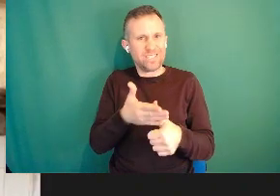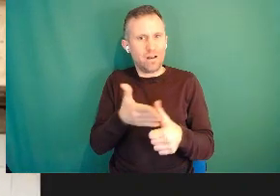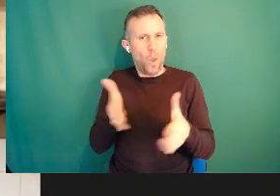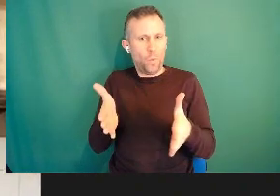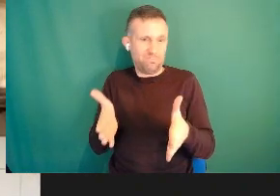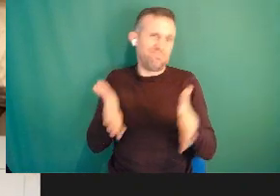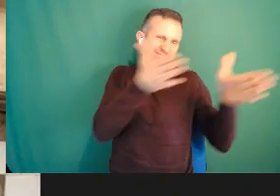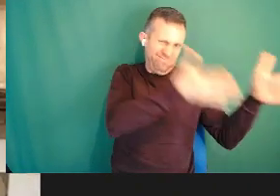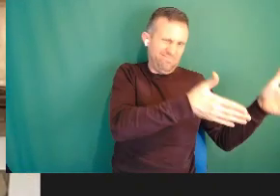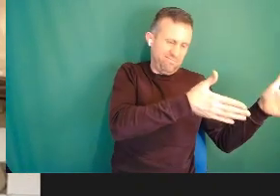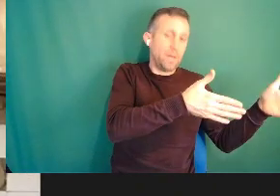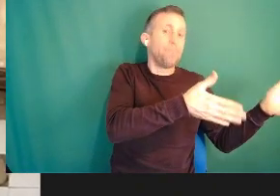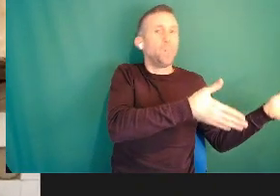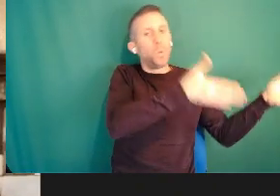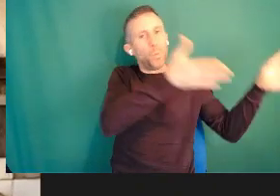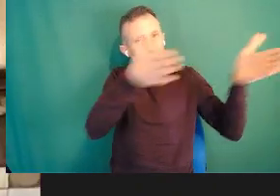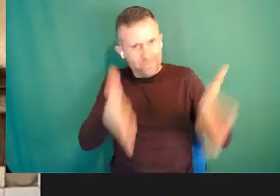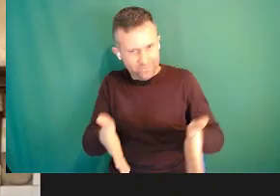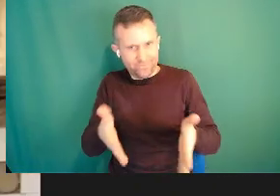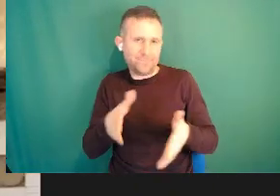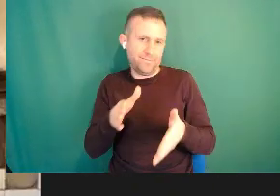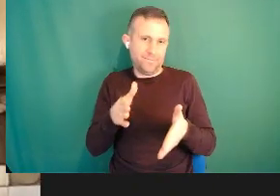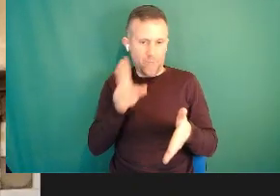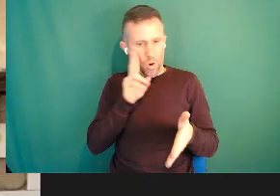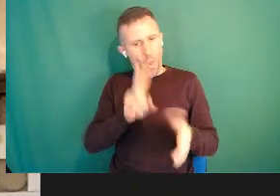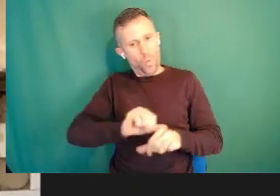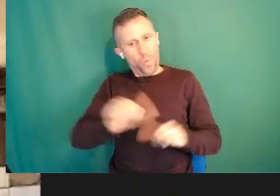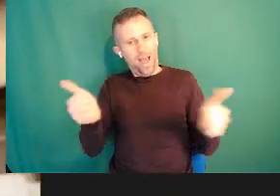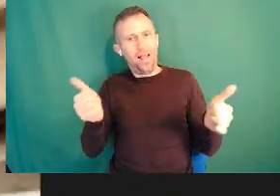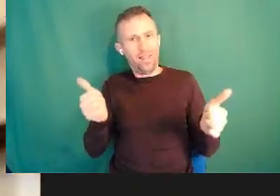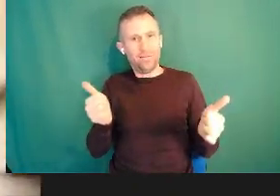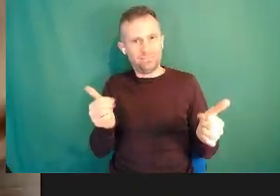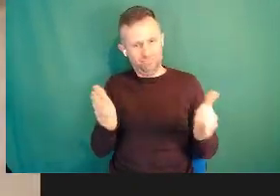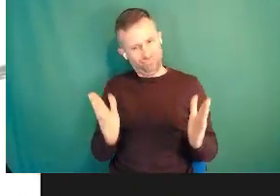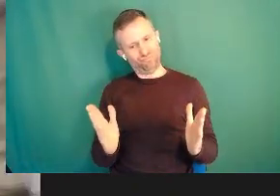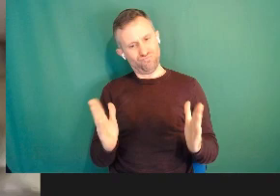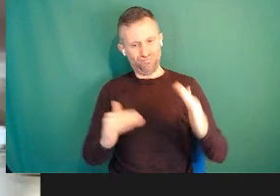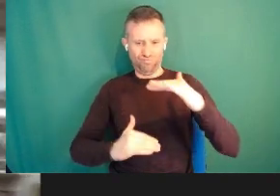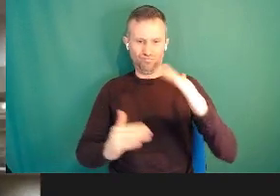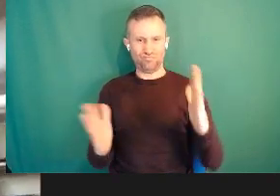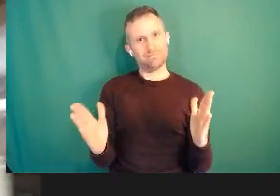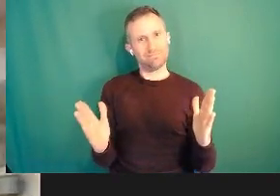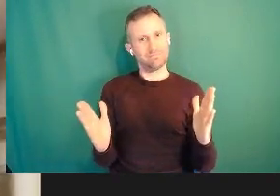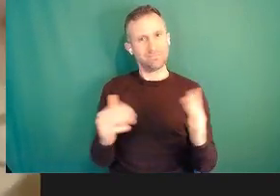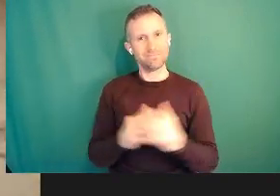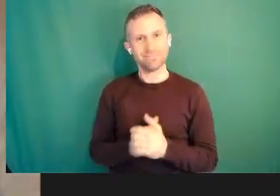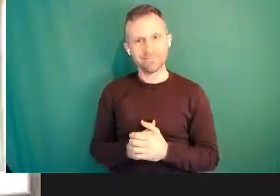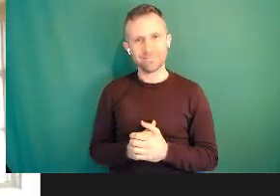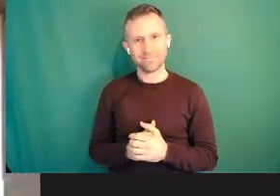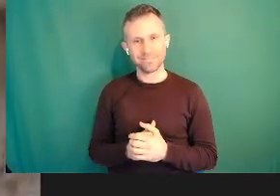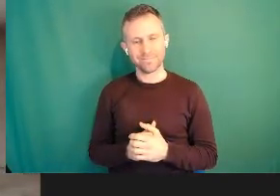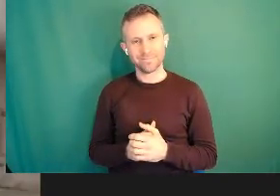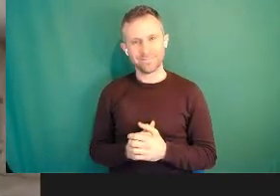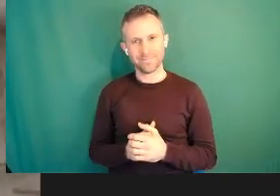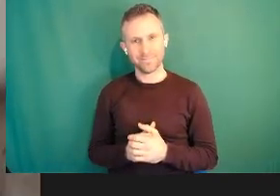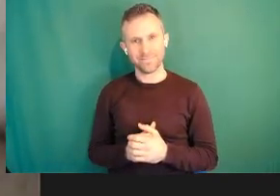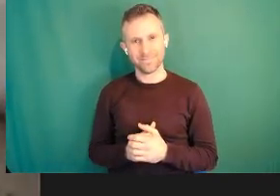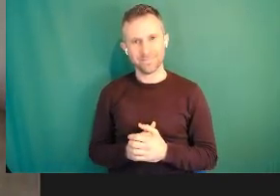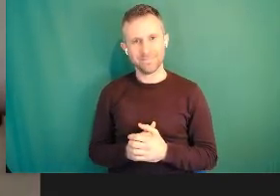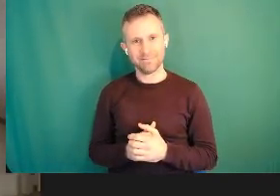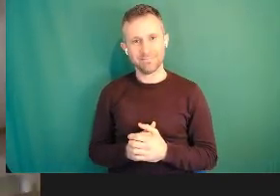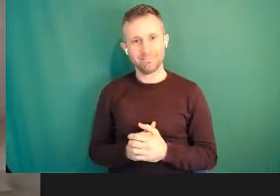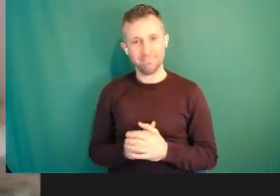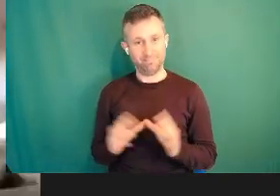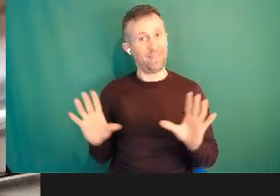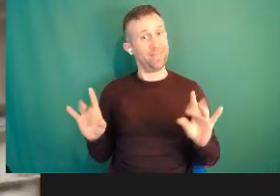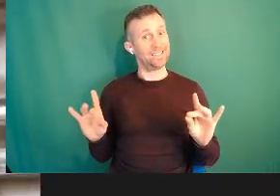It fits very nicely there. It looks well. Yes, so this is our kitchen, which is a beautiful space. It gets